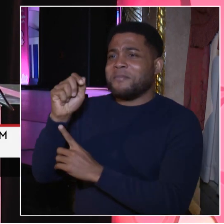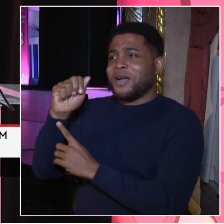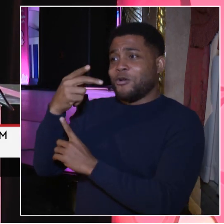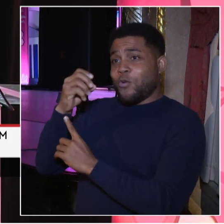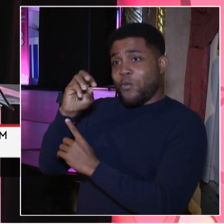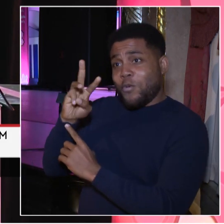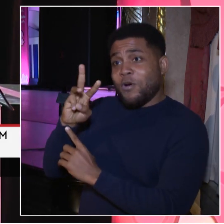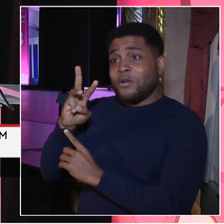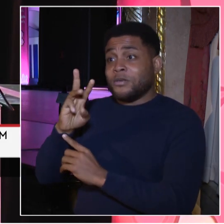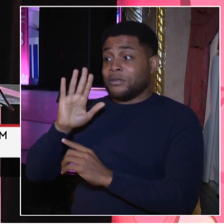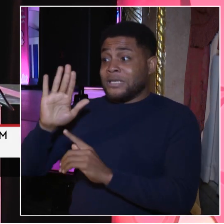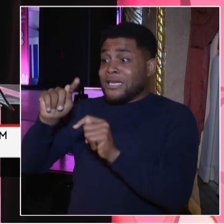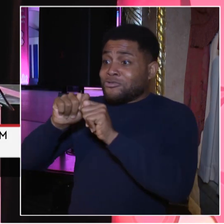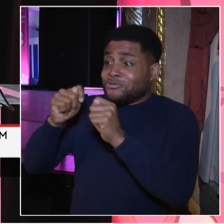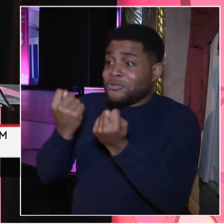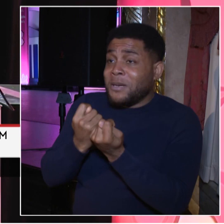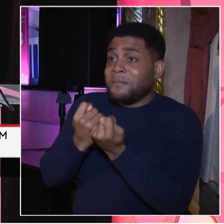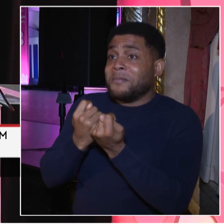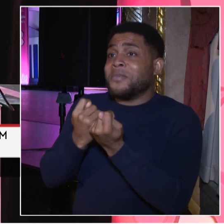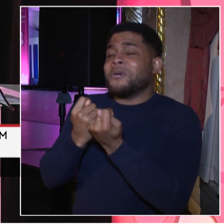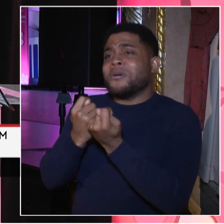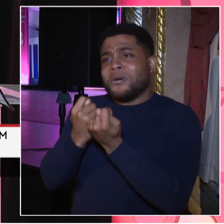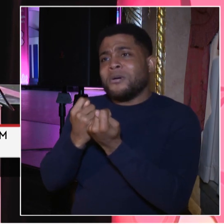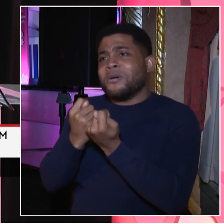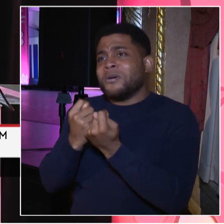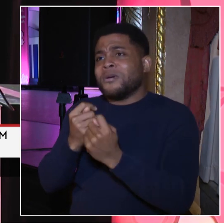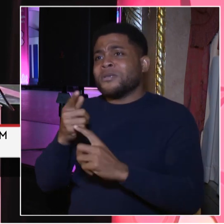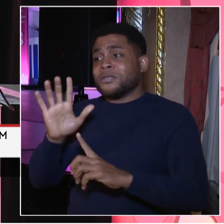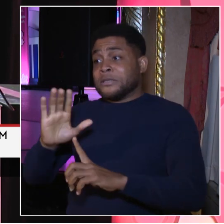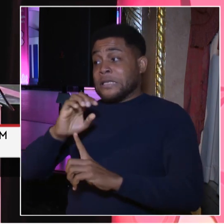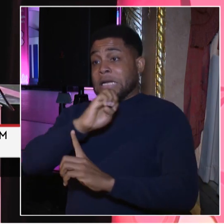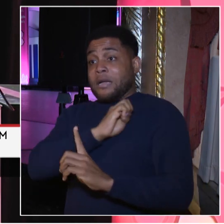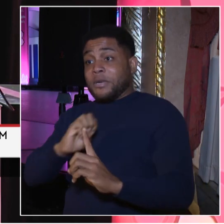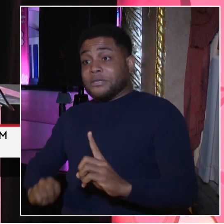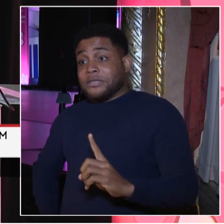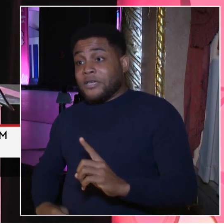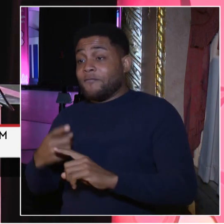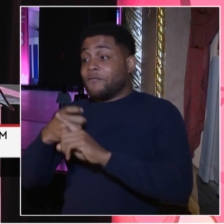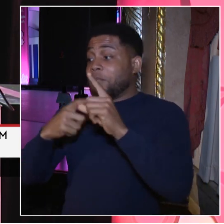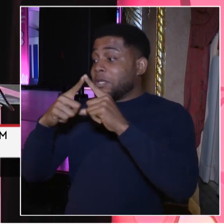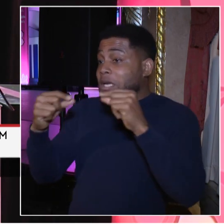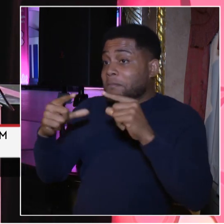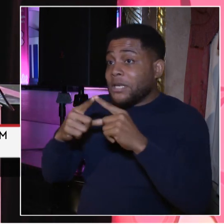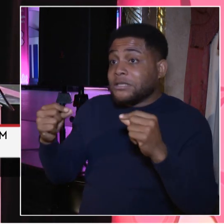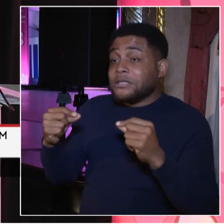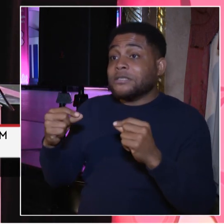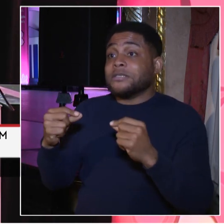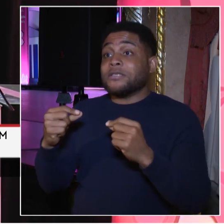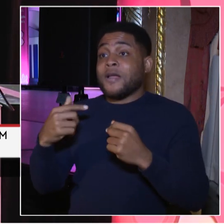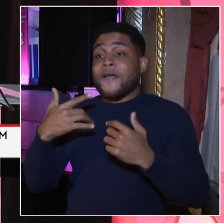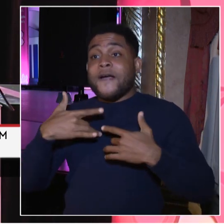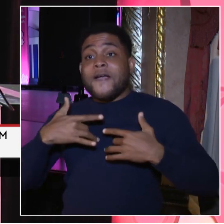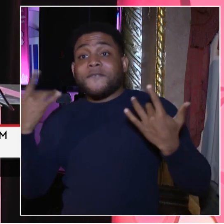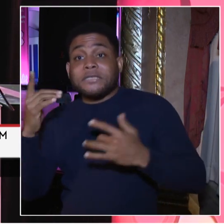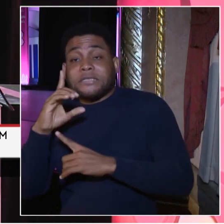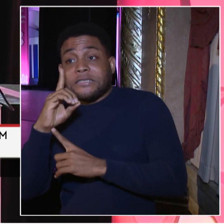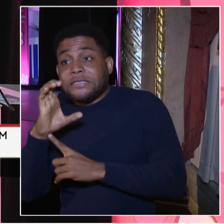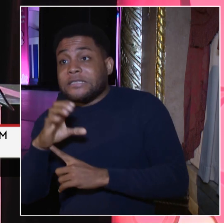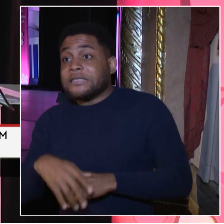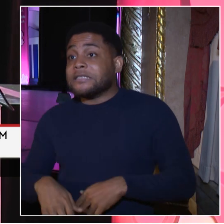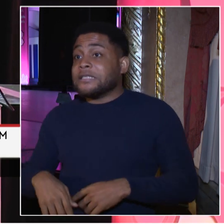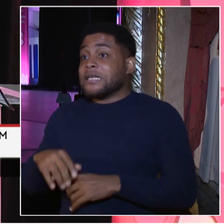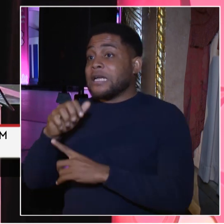the Embassy of Japan, Events DC, A&A, and Amazon. I want